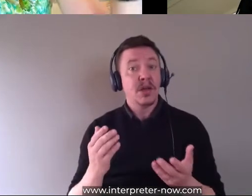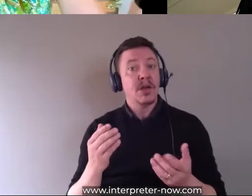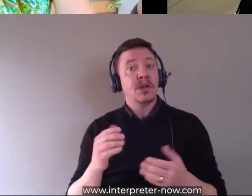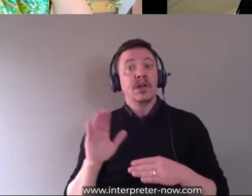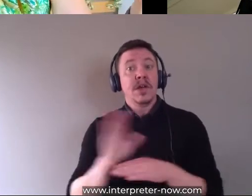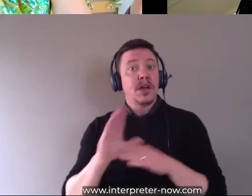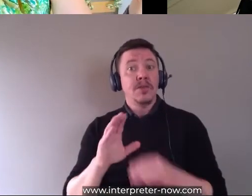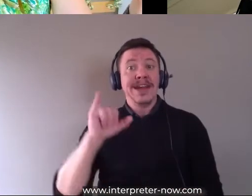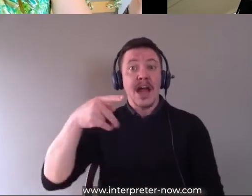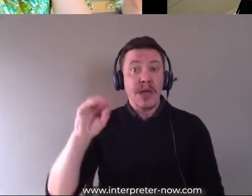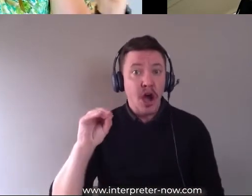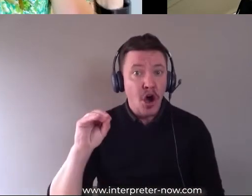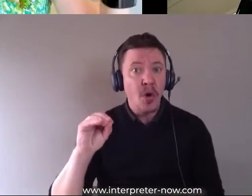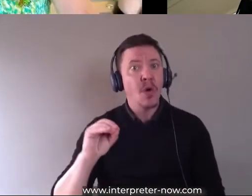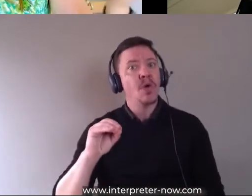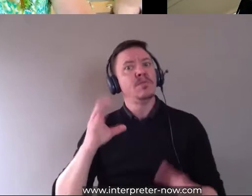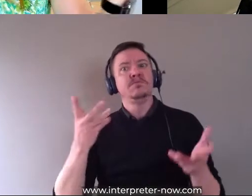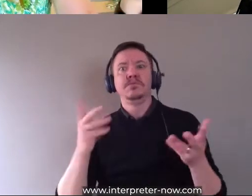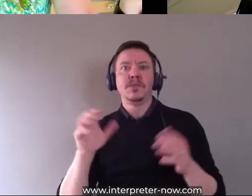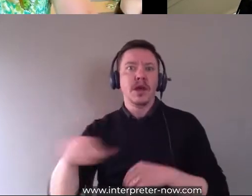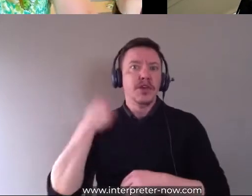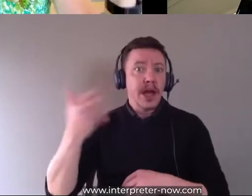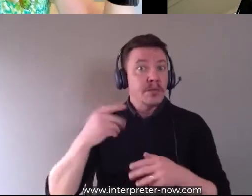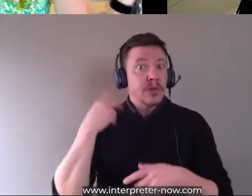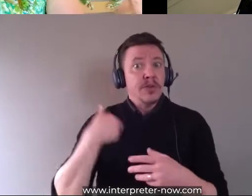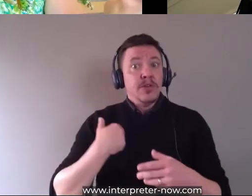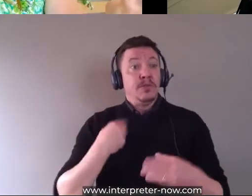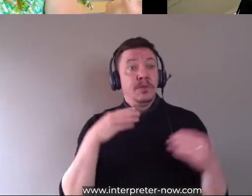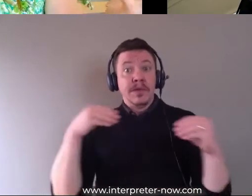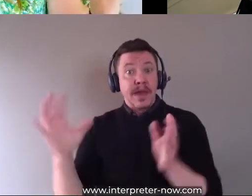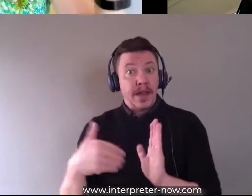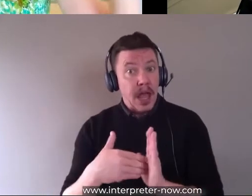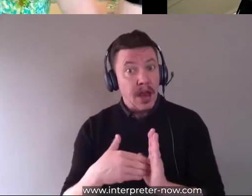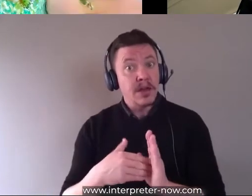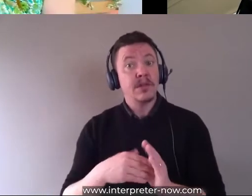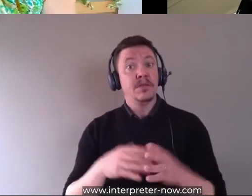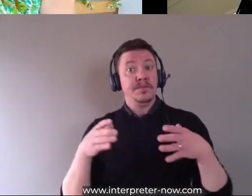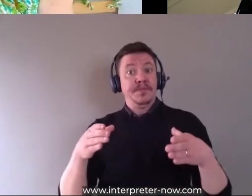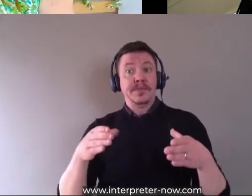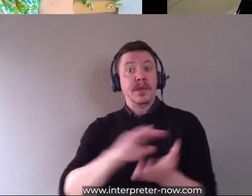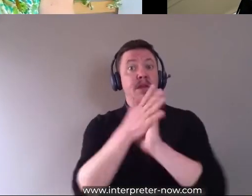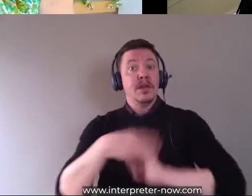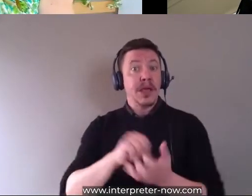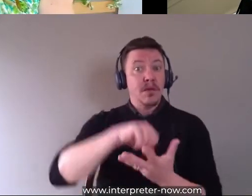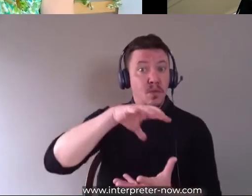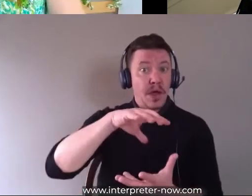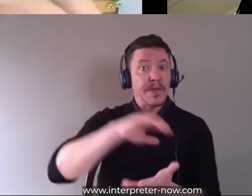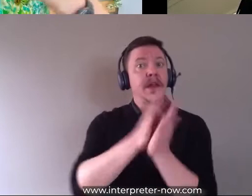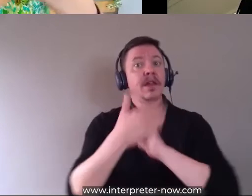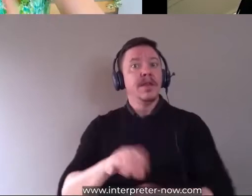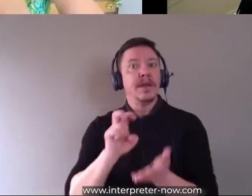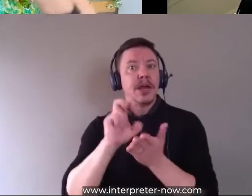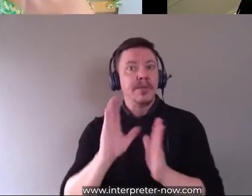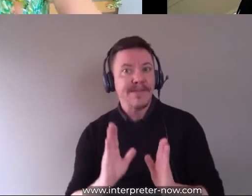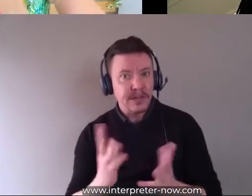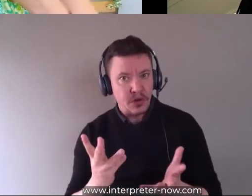IPOs or has another type of exit, all of those folks become wealthy and a lot of them become investors, right? So